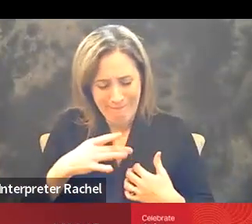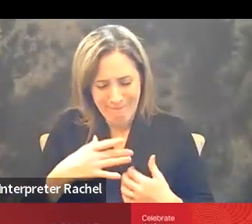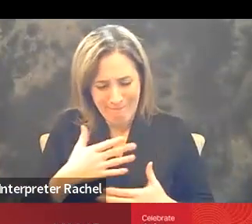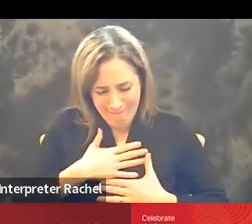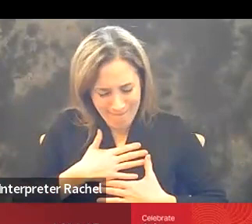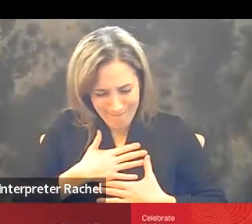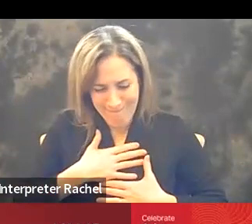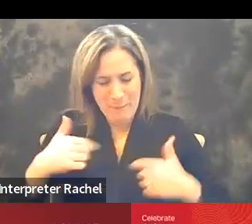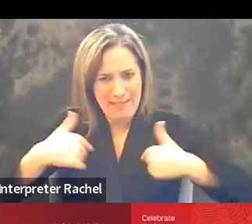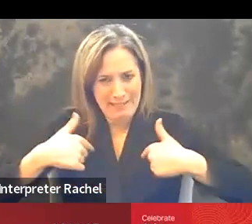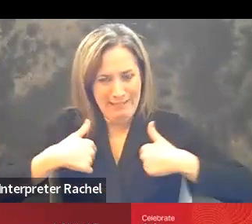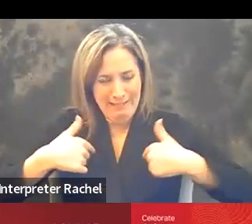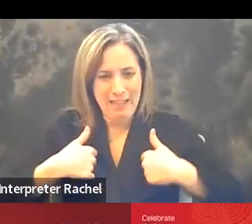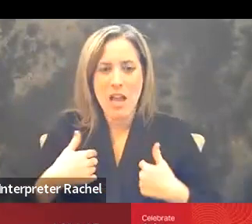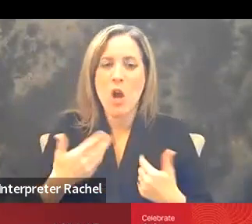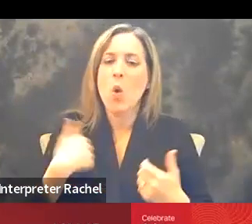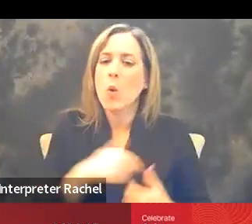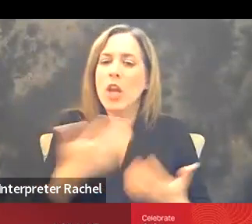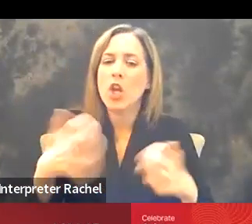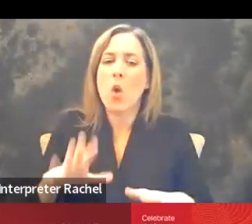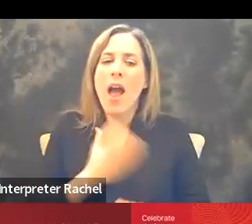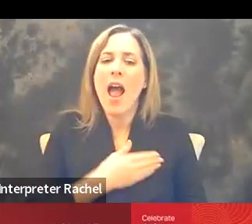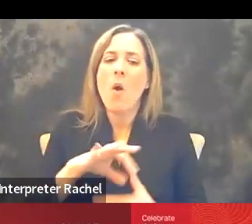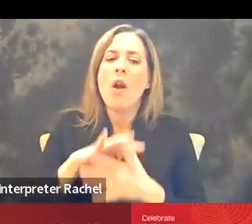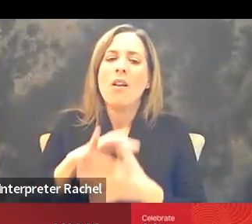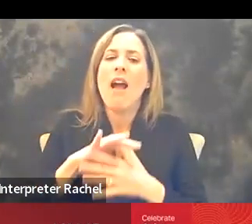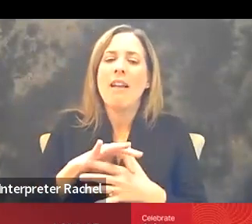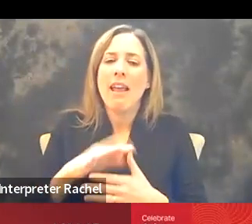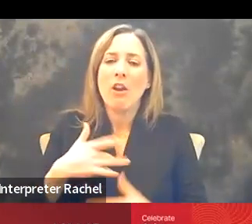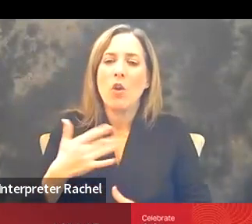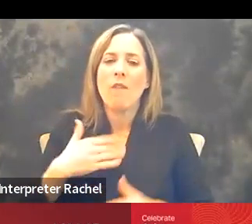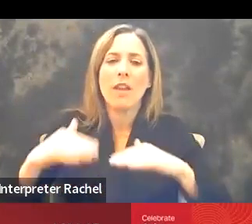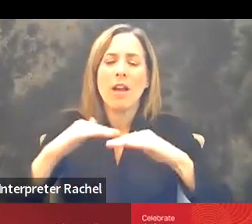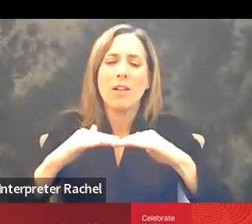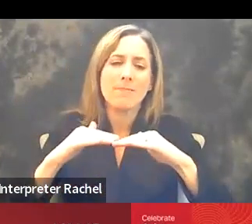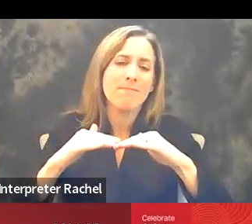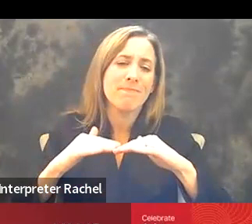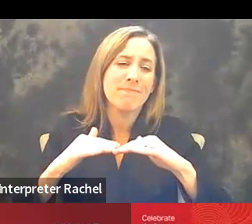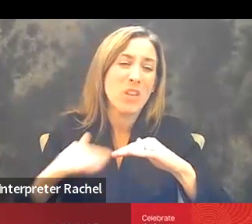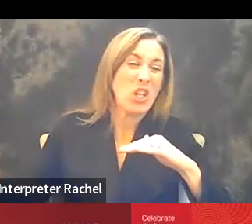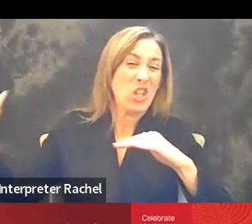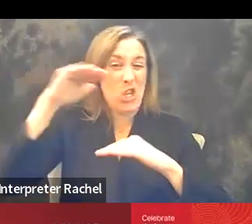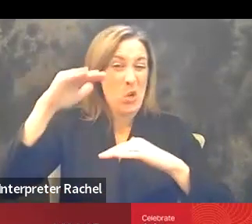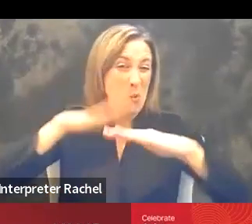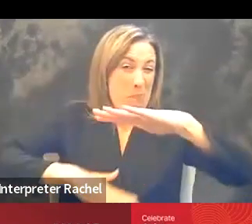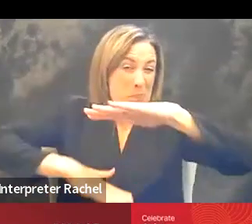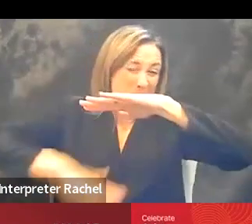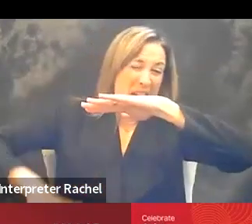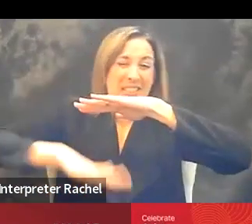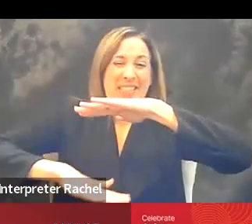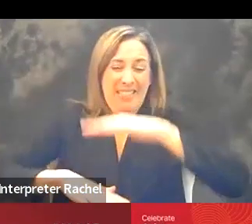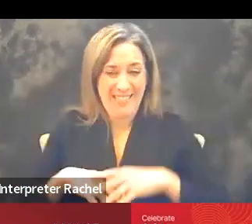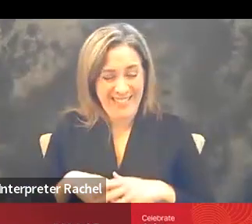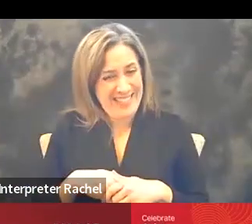want our content to feel too elementary, right? And so we have to walk this fine line. But